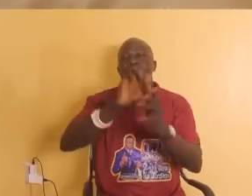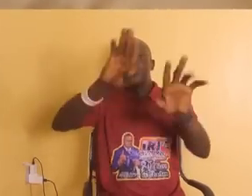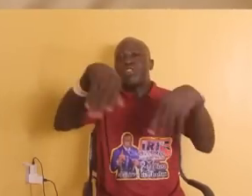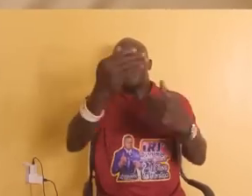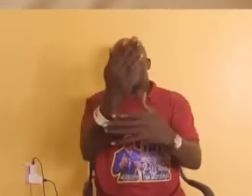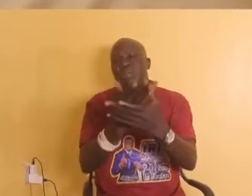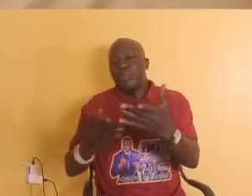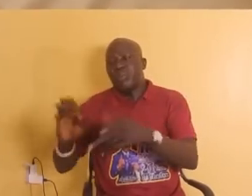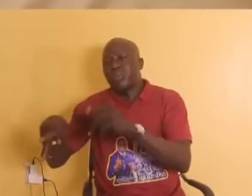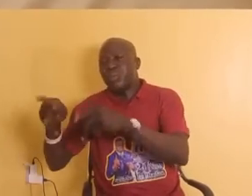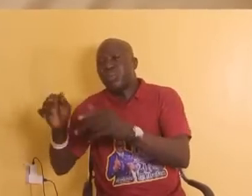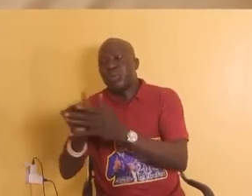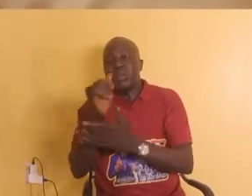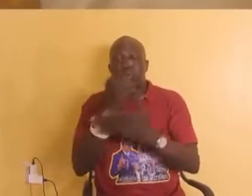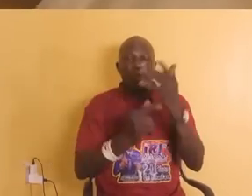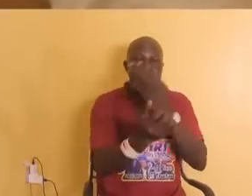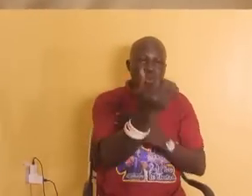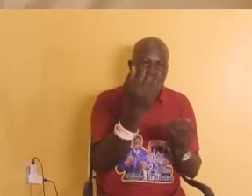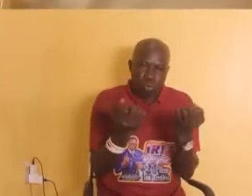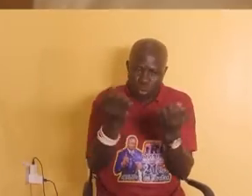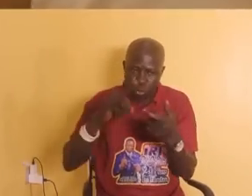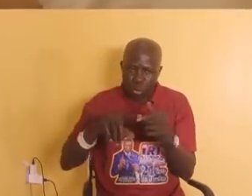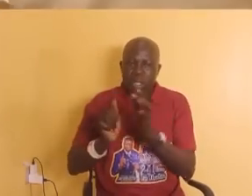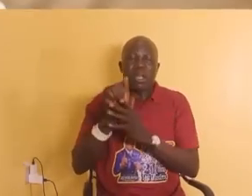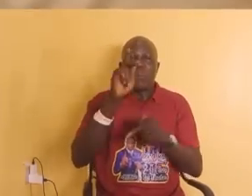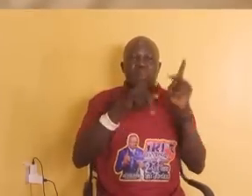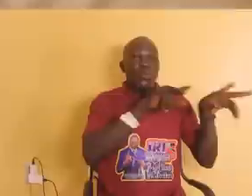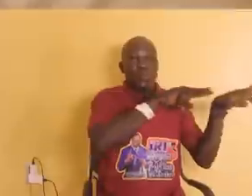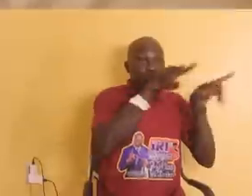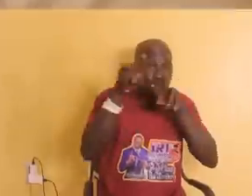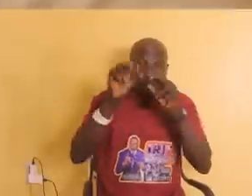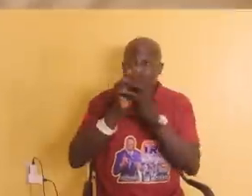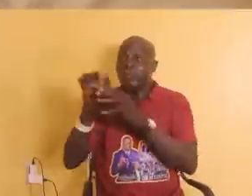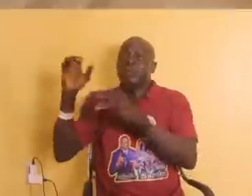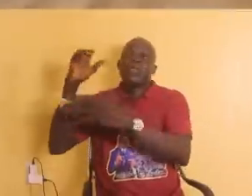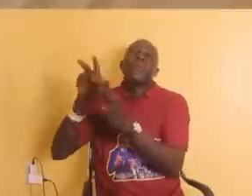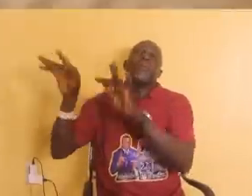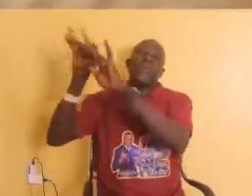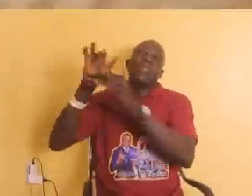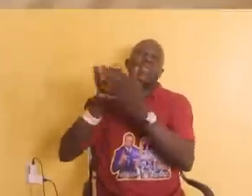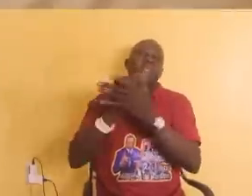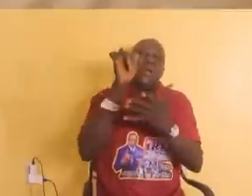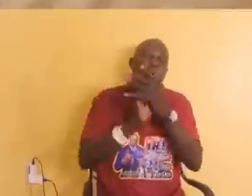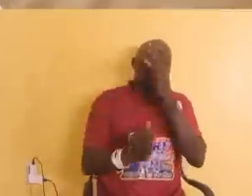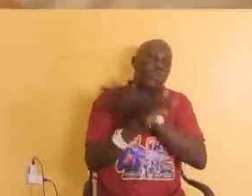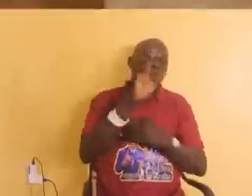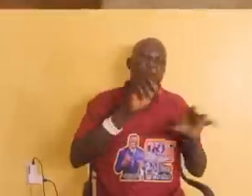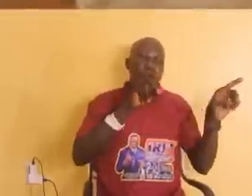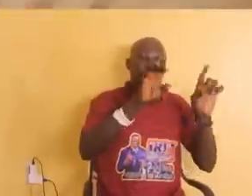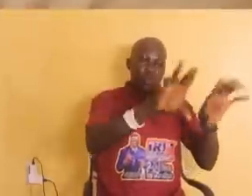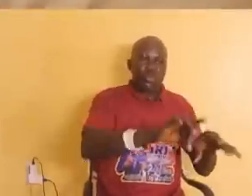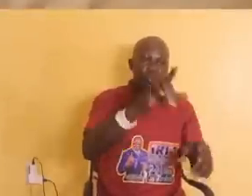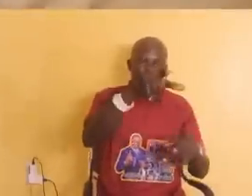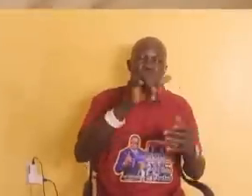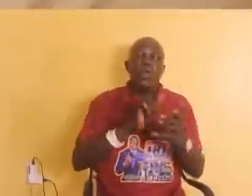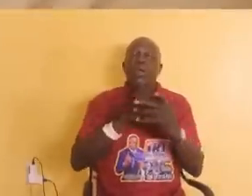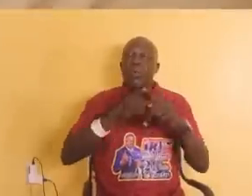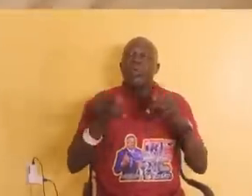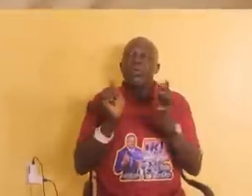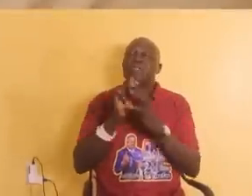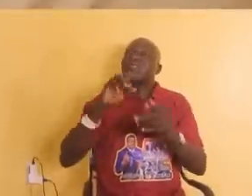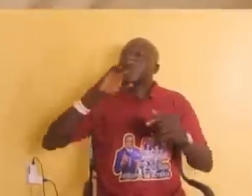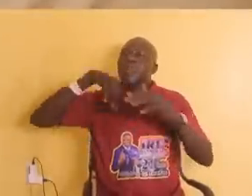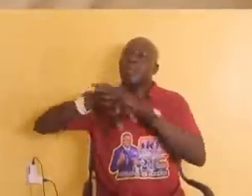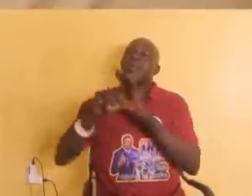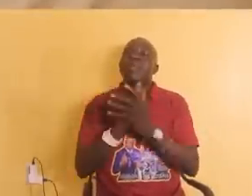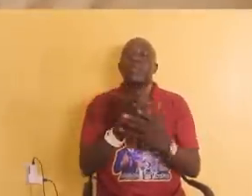of blessing. That's what God wants to do. That people will be trusting God. That's what God wants to do. So wait, for this obedience, it's better than sacrifice. Ah, well, a day fasting,